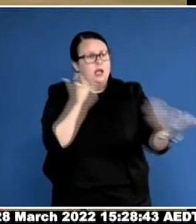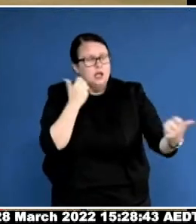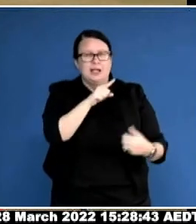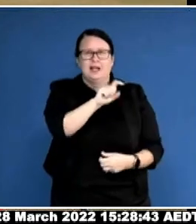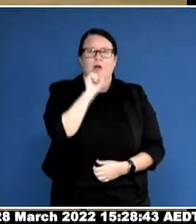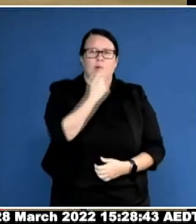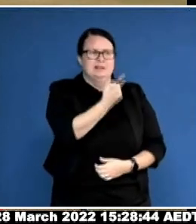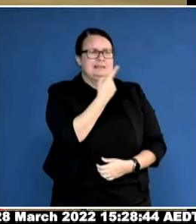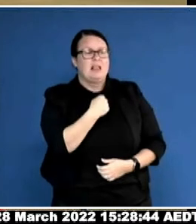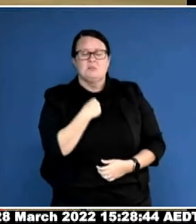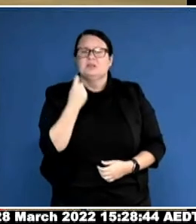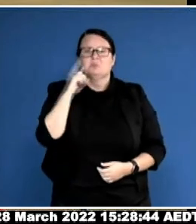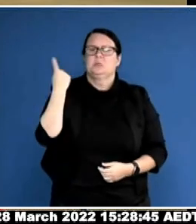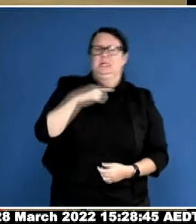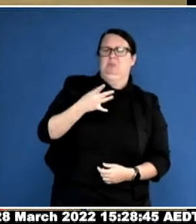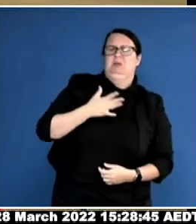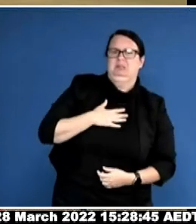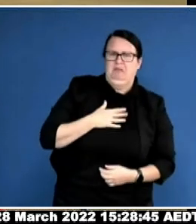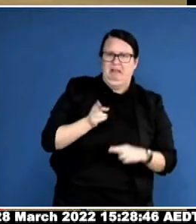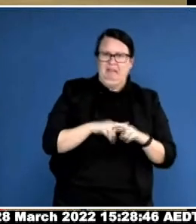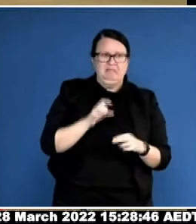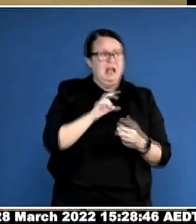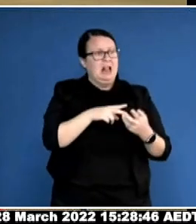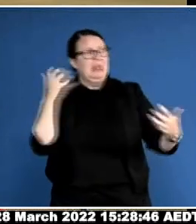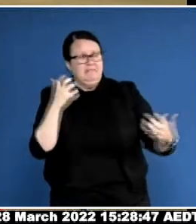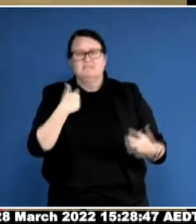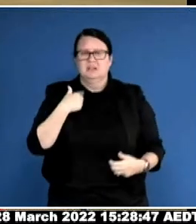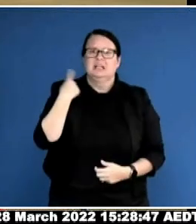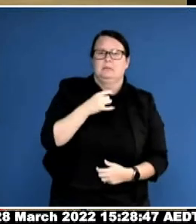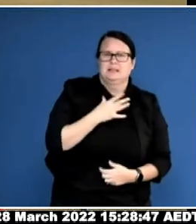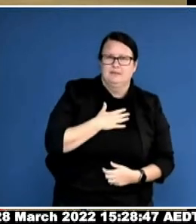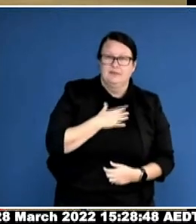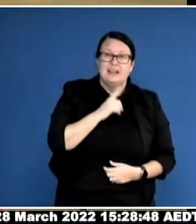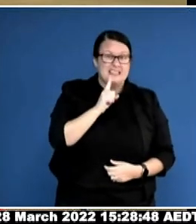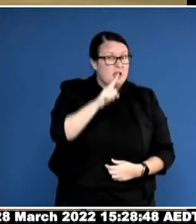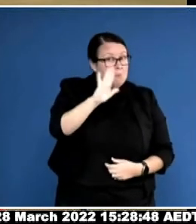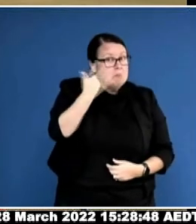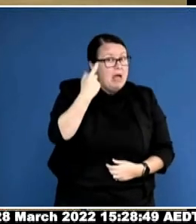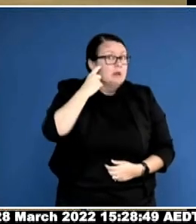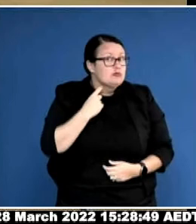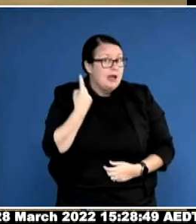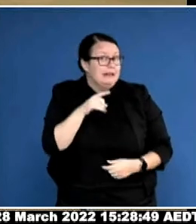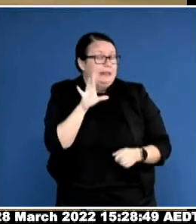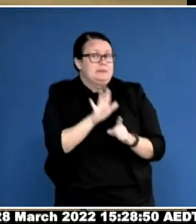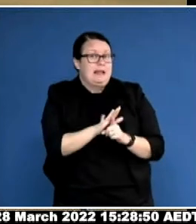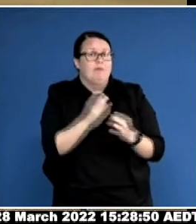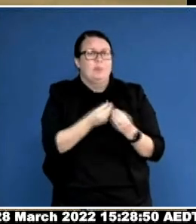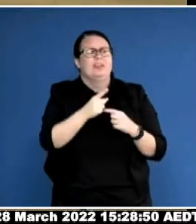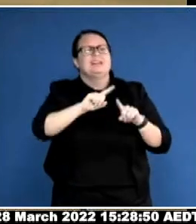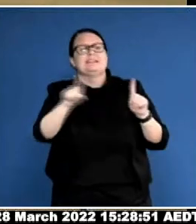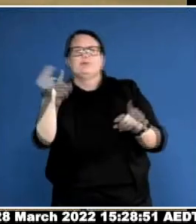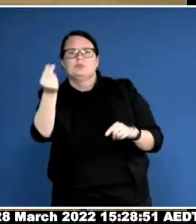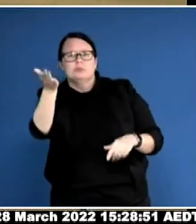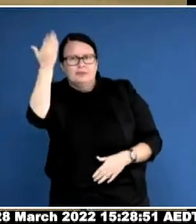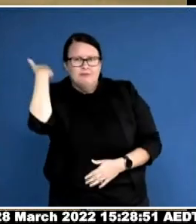would tell me that he was going to kill himself. Person three had told me that he'd attempted suicide in the past, prior to the relationship with